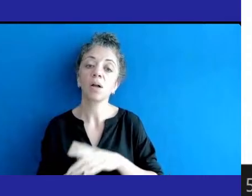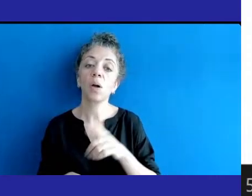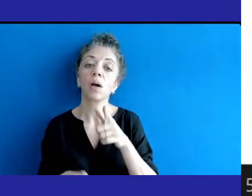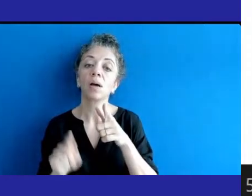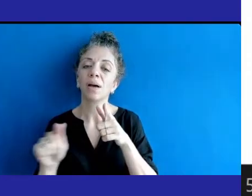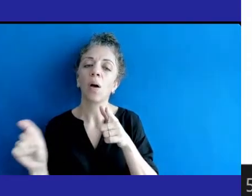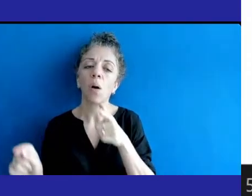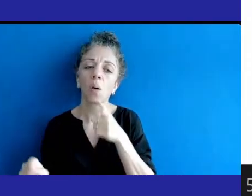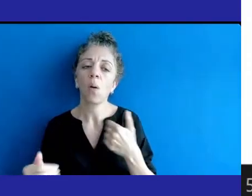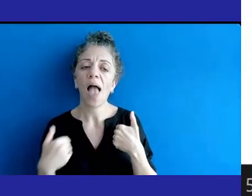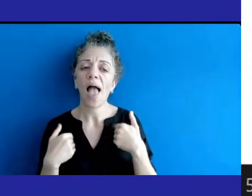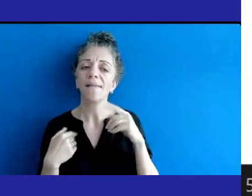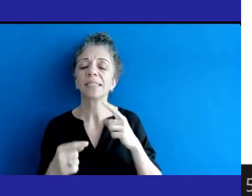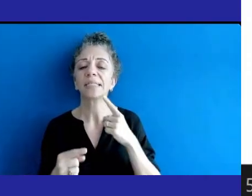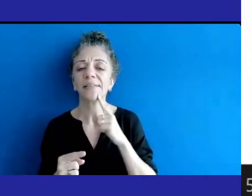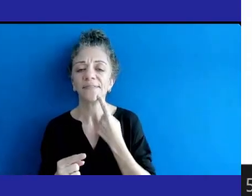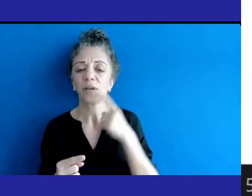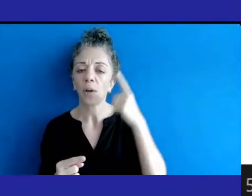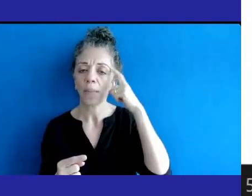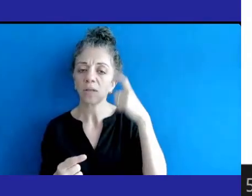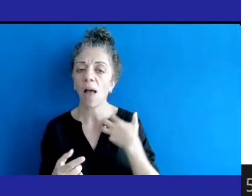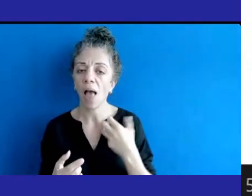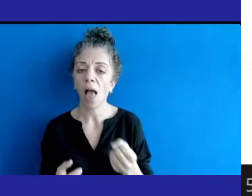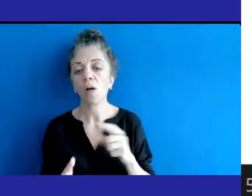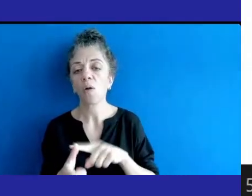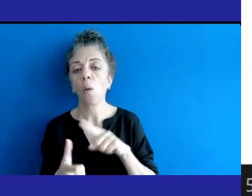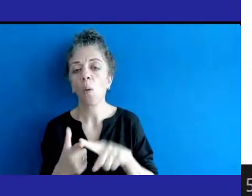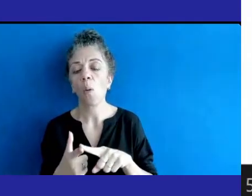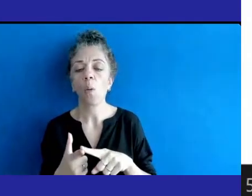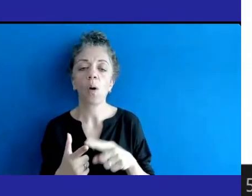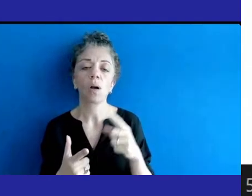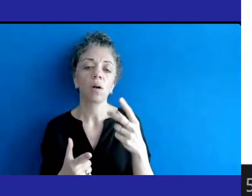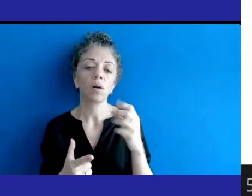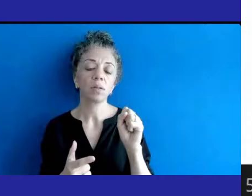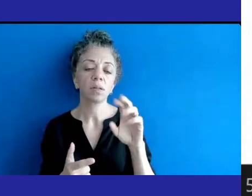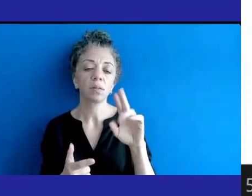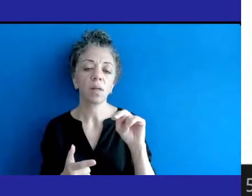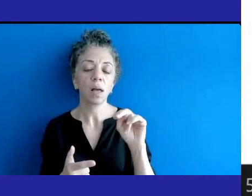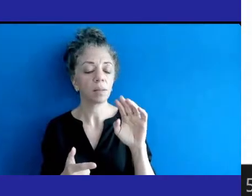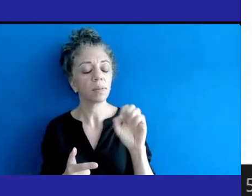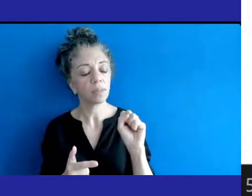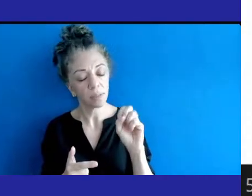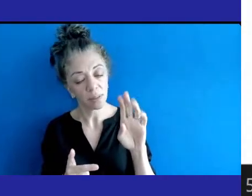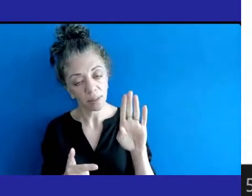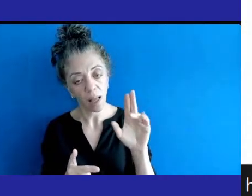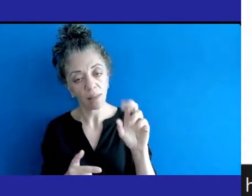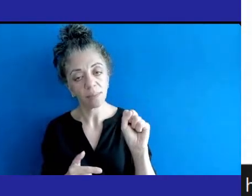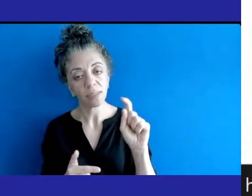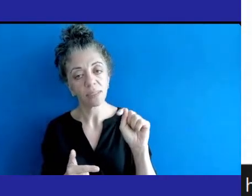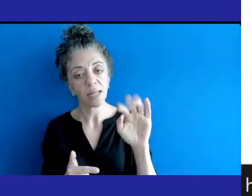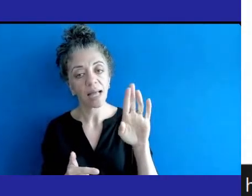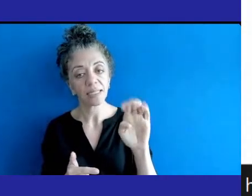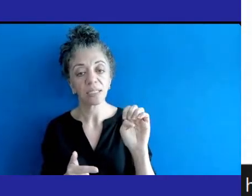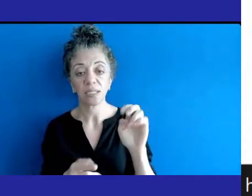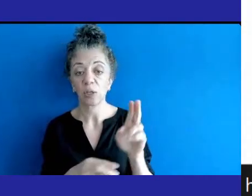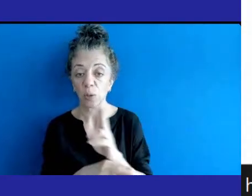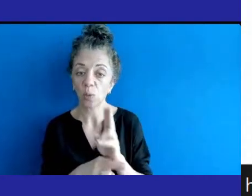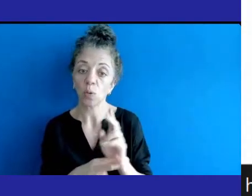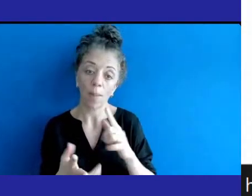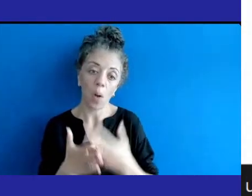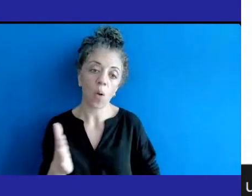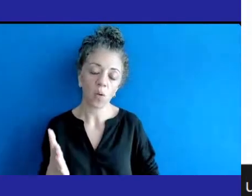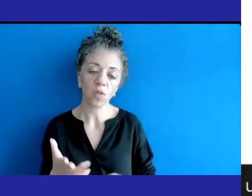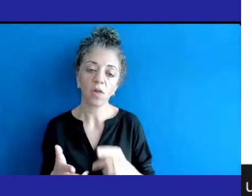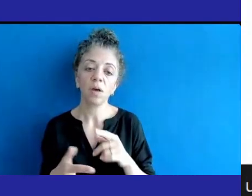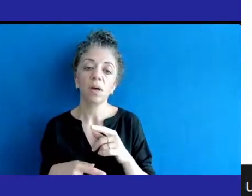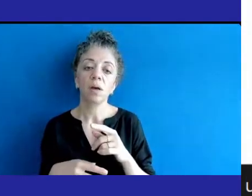use issues or both. The state designates these individuals based on utilization as being HARP